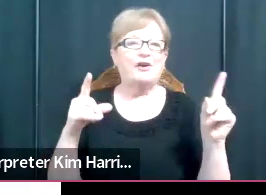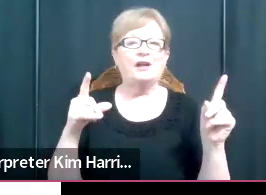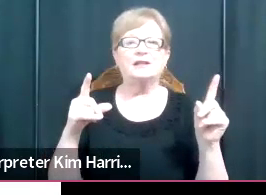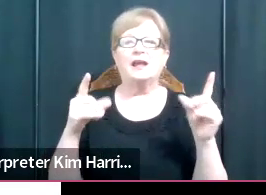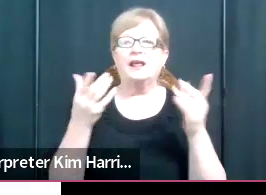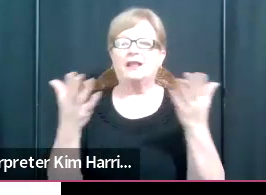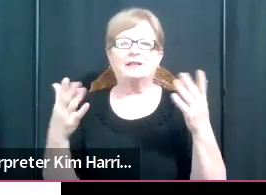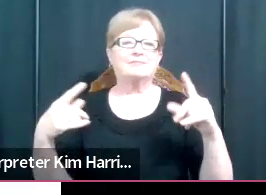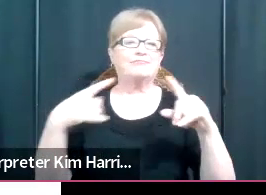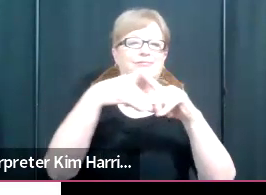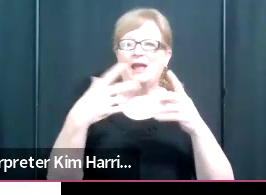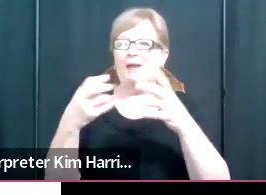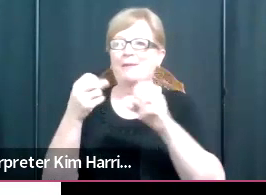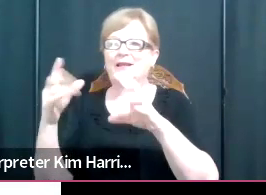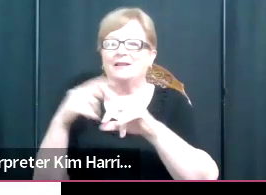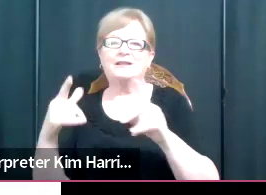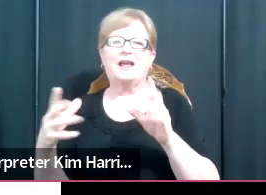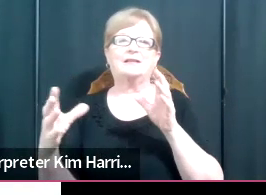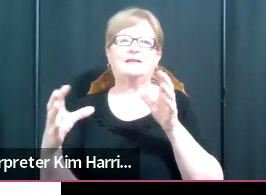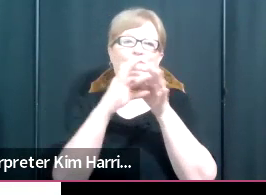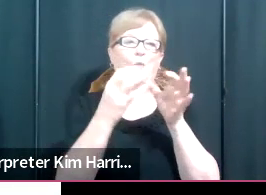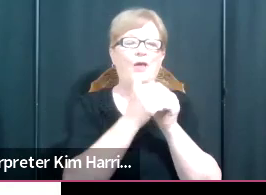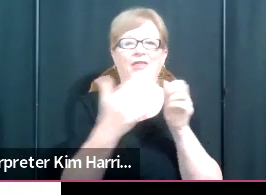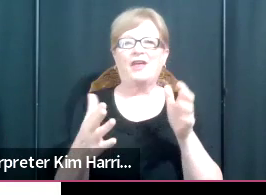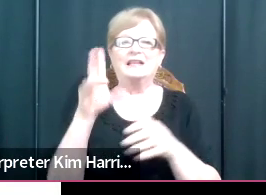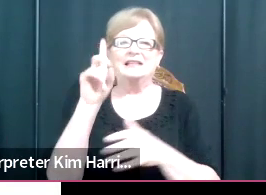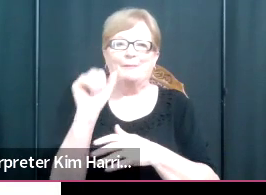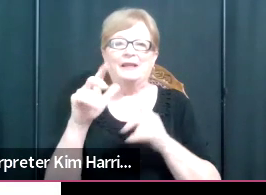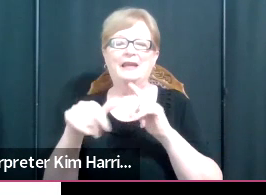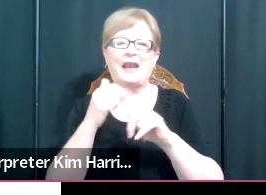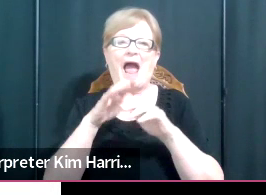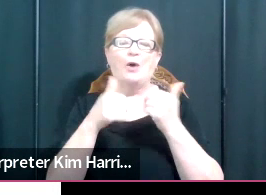with disability and also work to dismantle those.